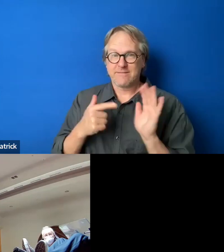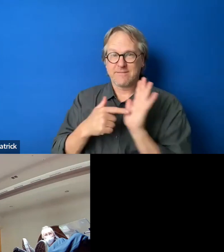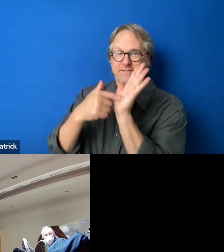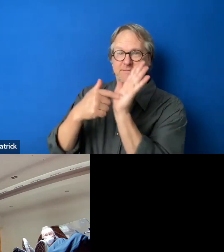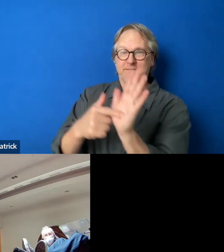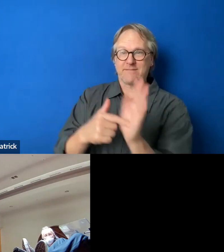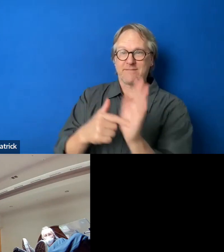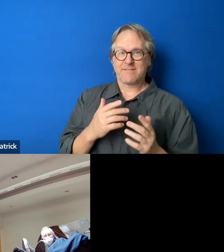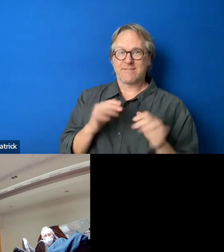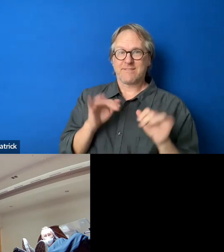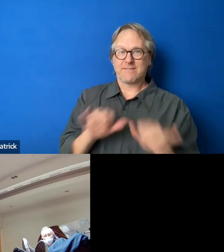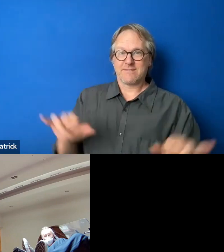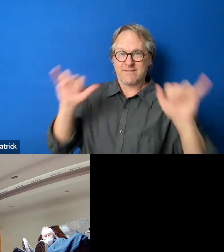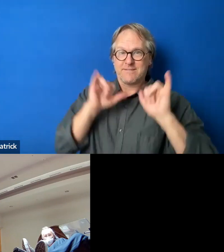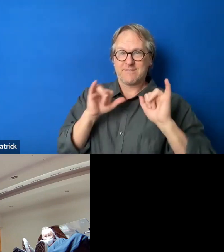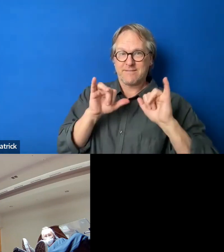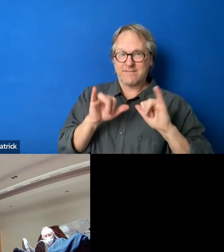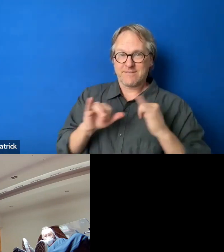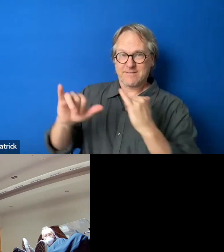as possible,